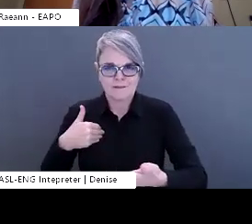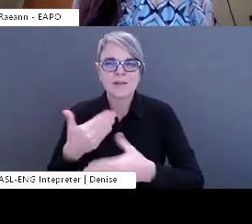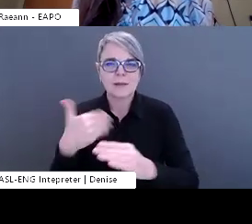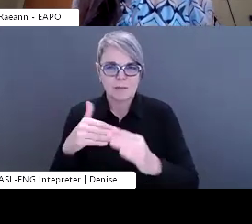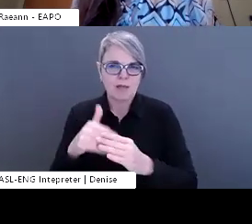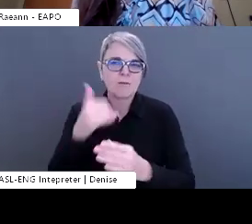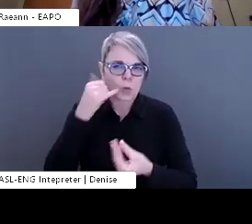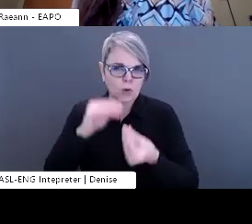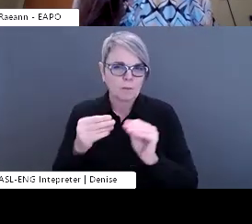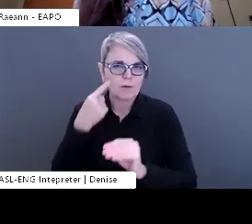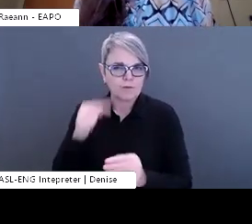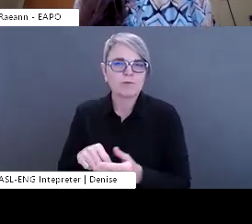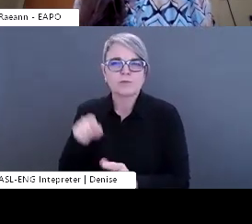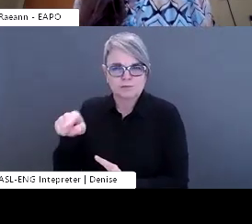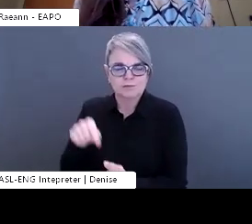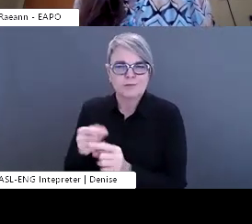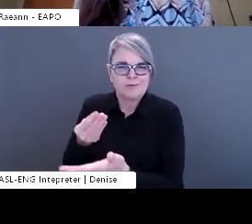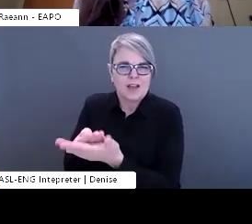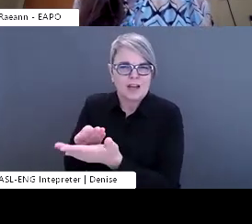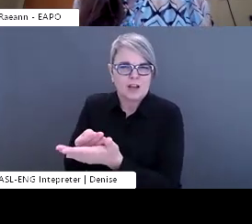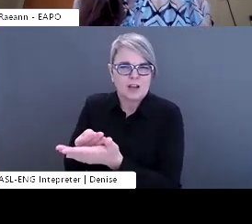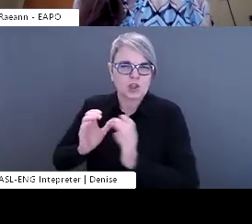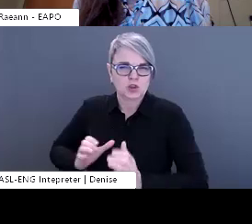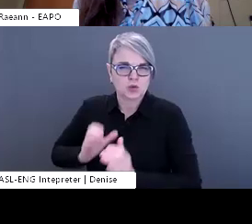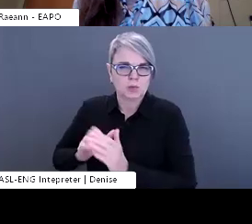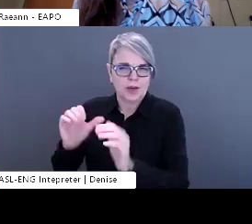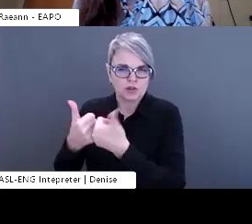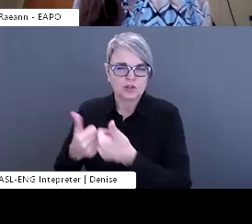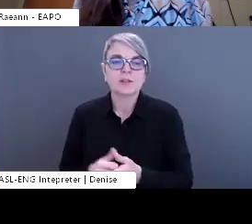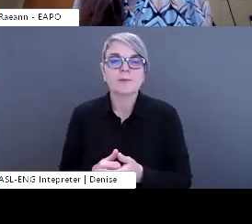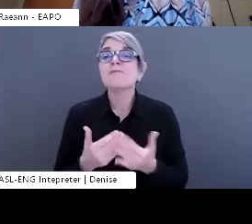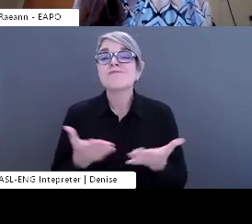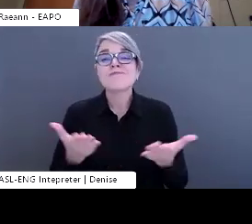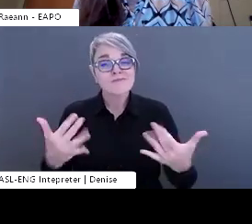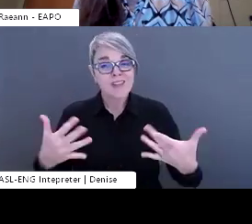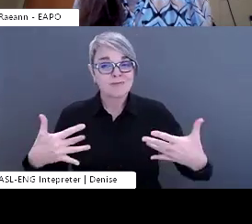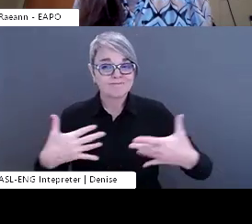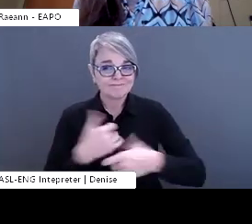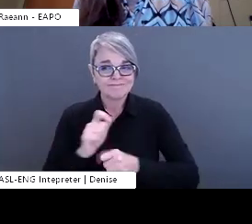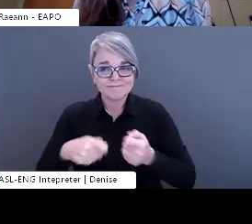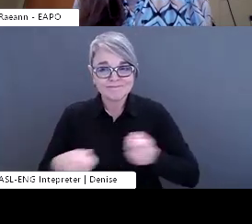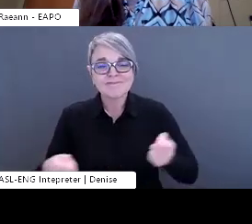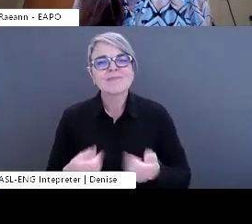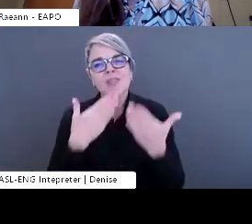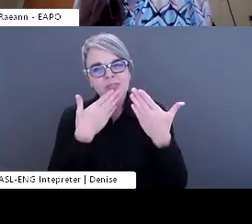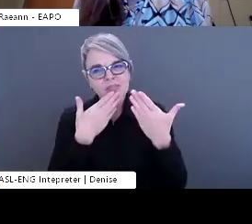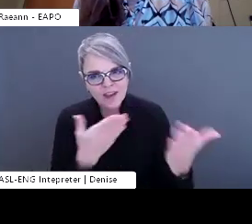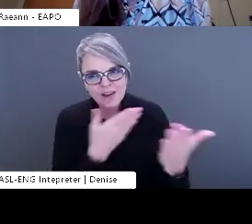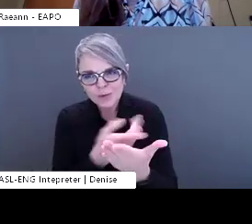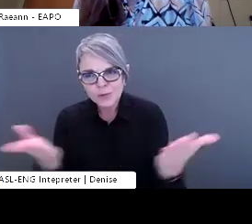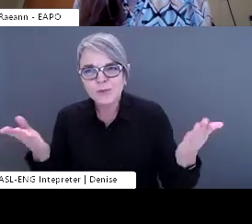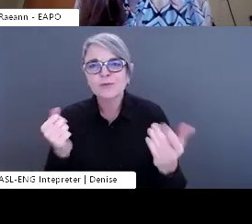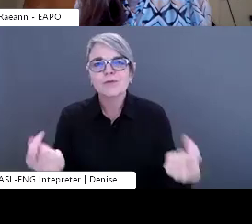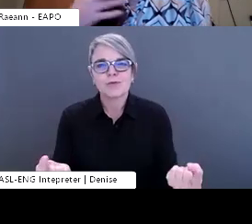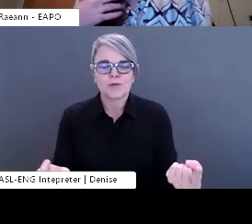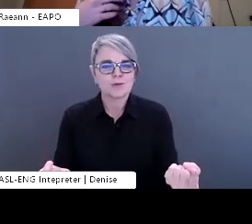Okay. So I do want to just thank all of you for joining us this afternoon. And so we have come to